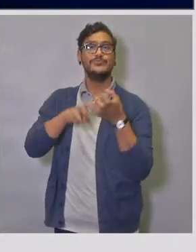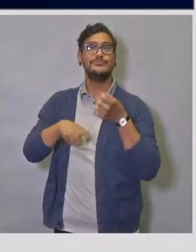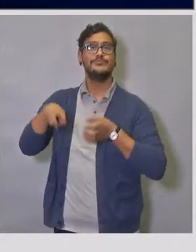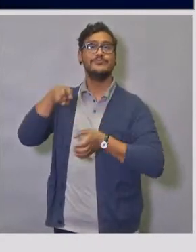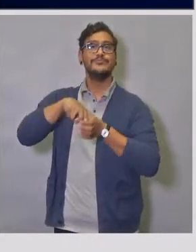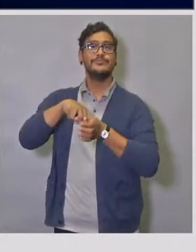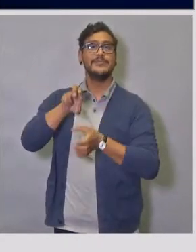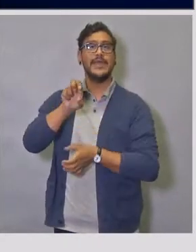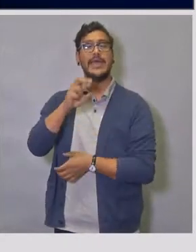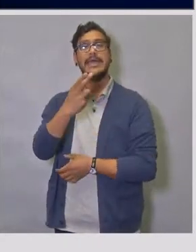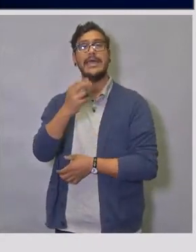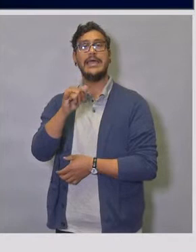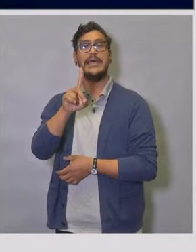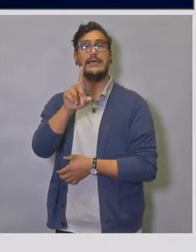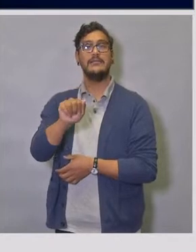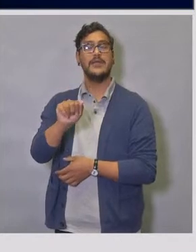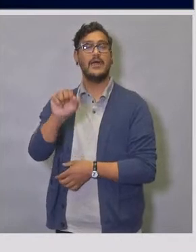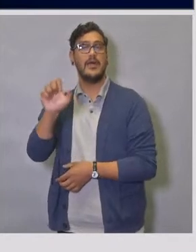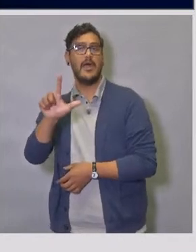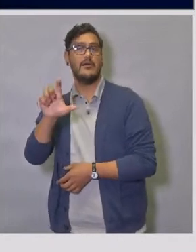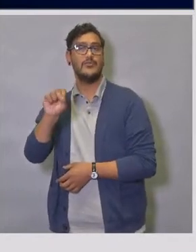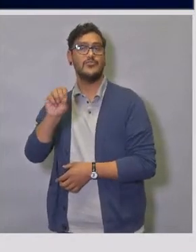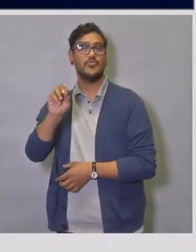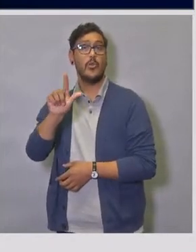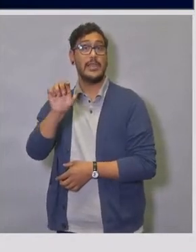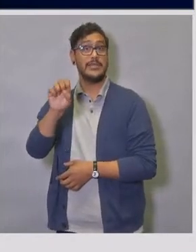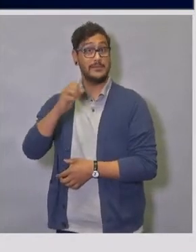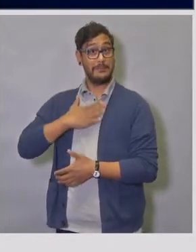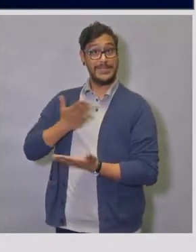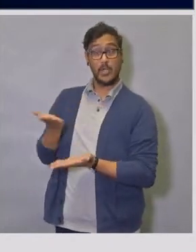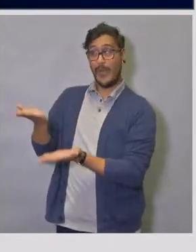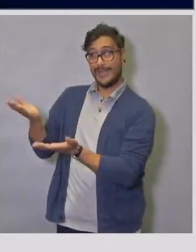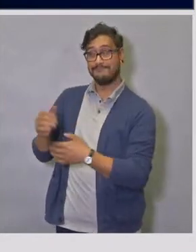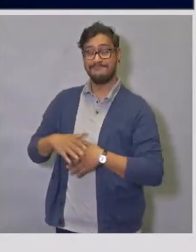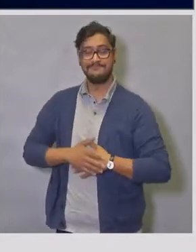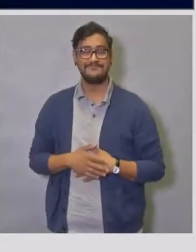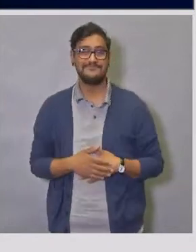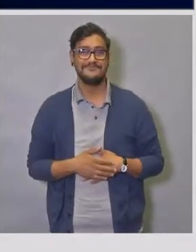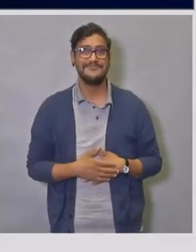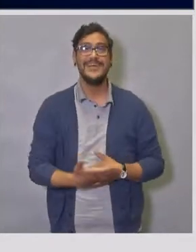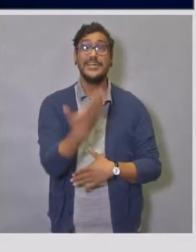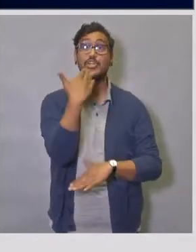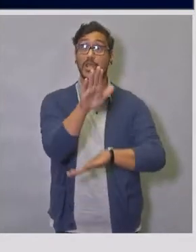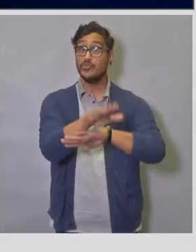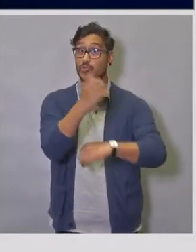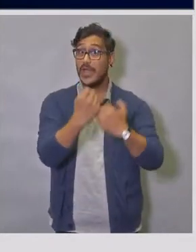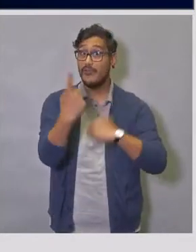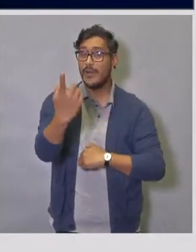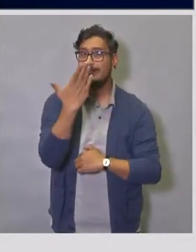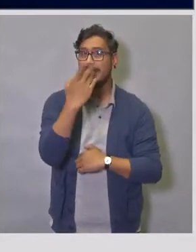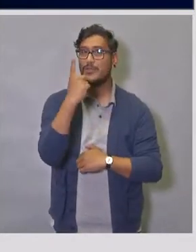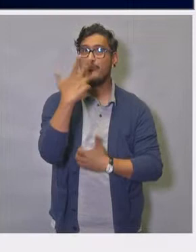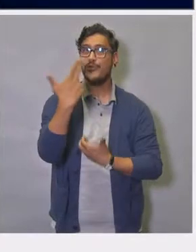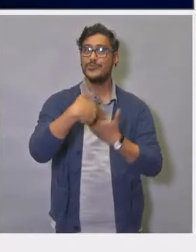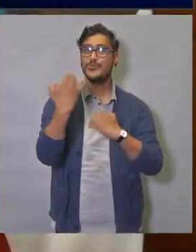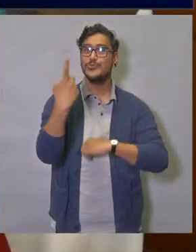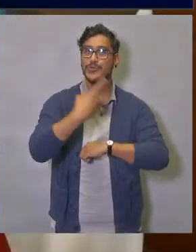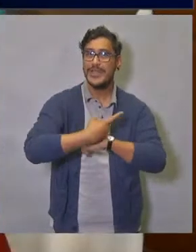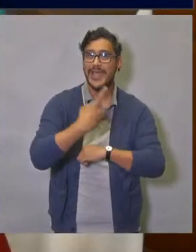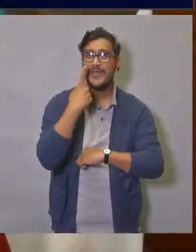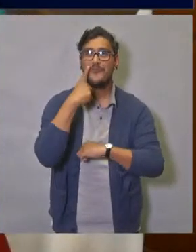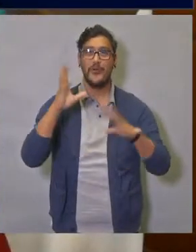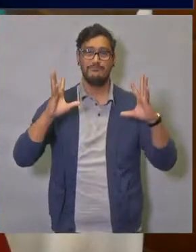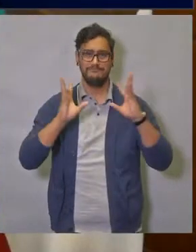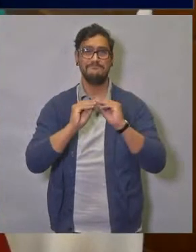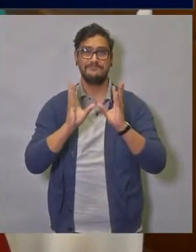Hilda L. Solis. Please go ahead. Good afternoon, everyone, and thank you for joining us today at our press